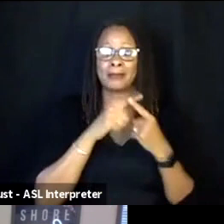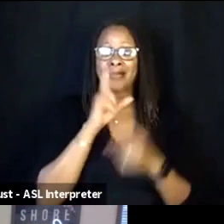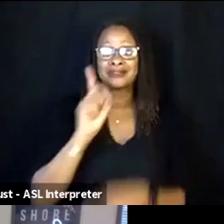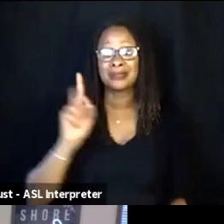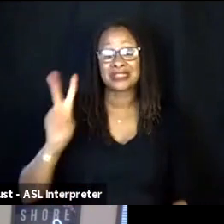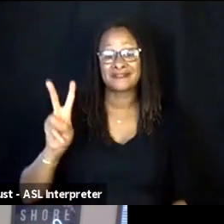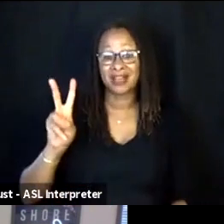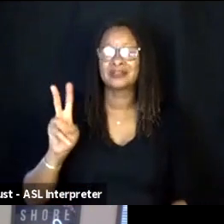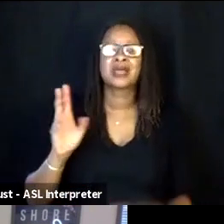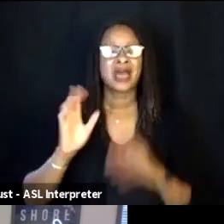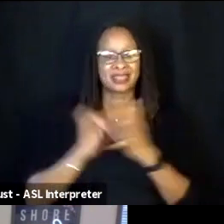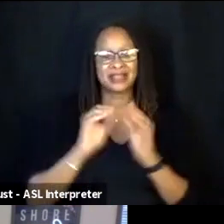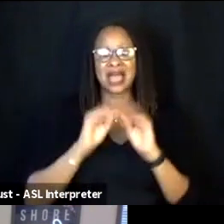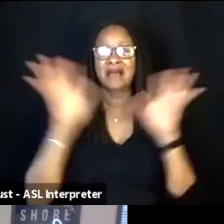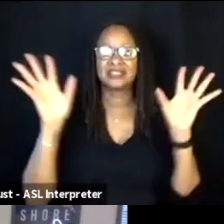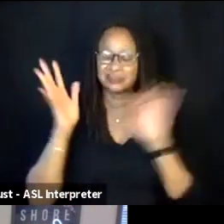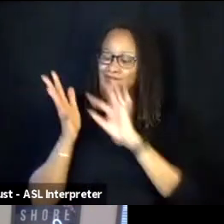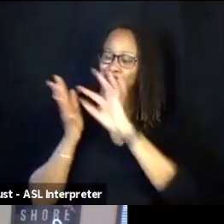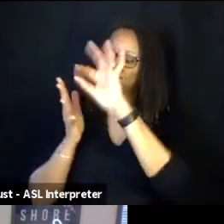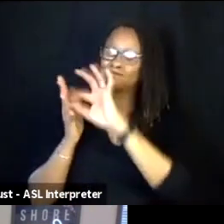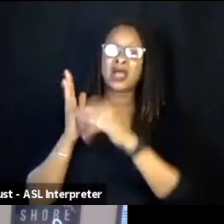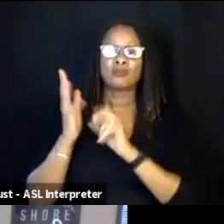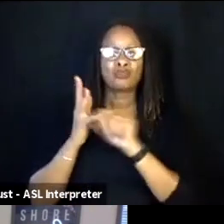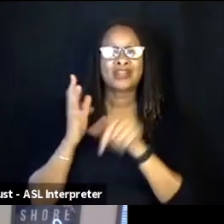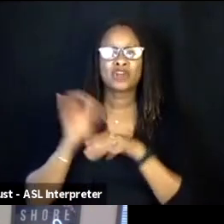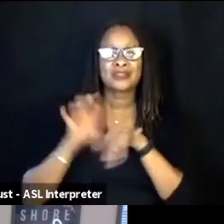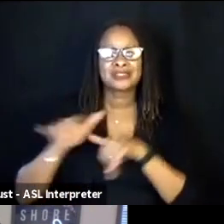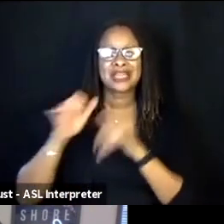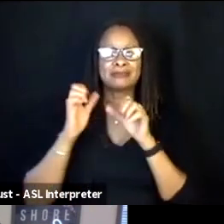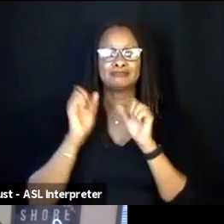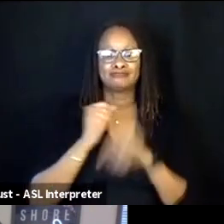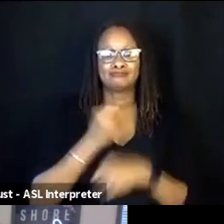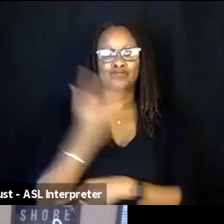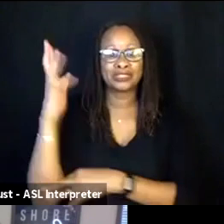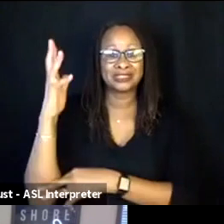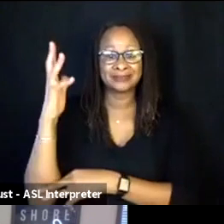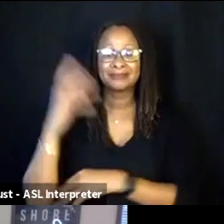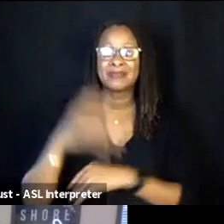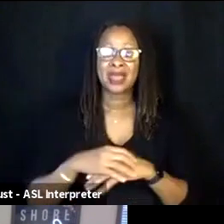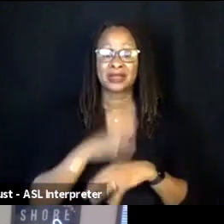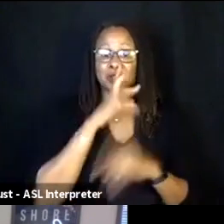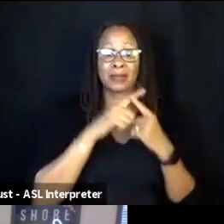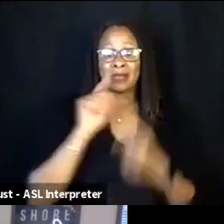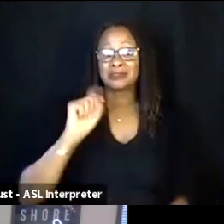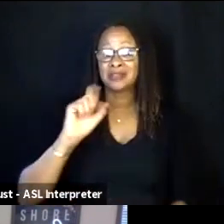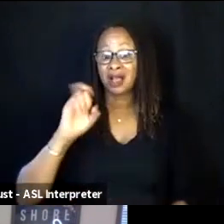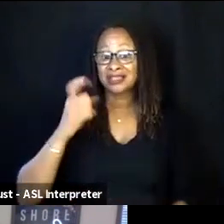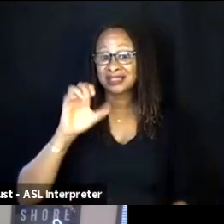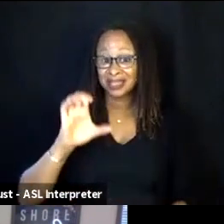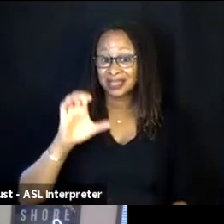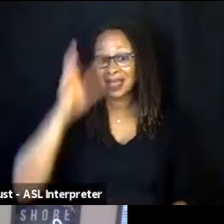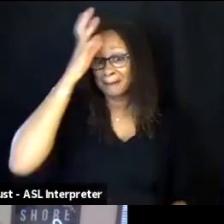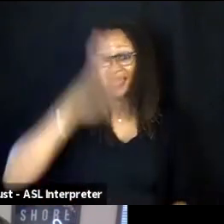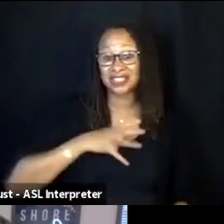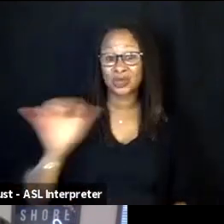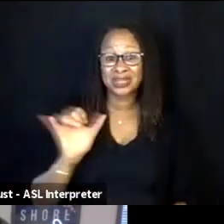is absolutely a branch on the very same tree. And so when we talk about toxic masculinity, and when we talk about the way